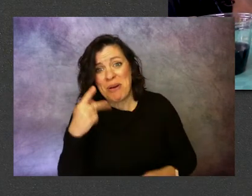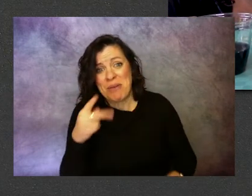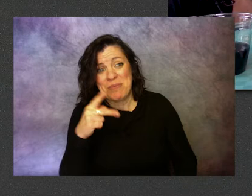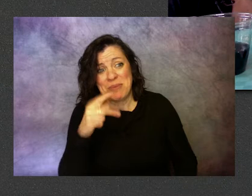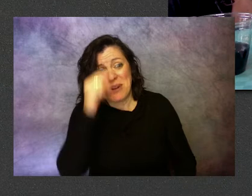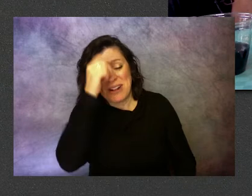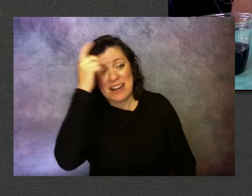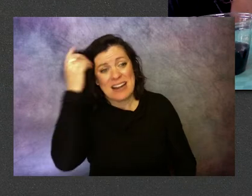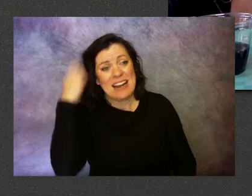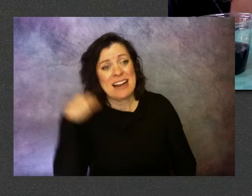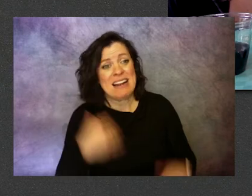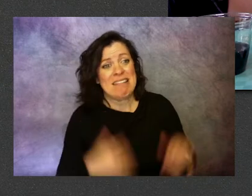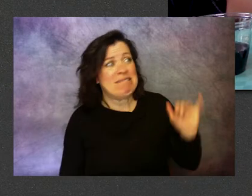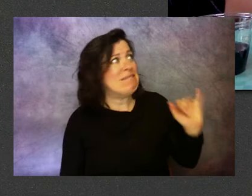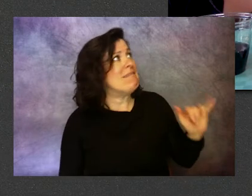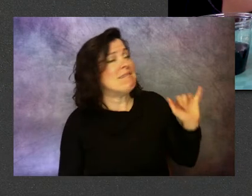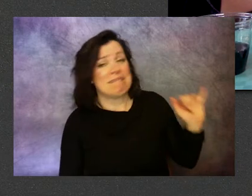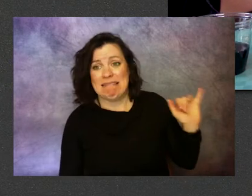purple.